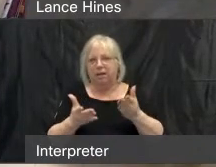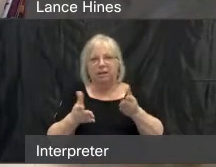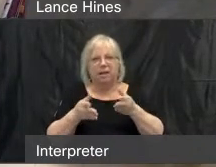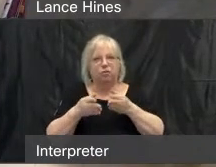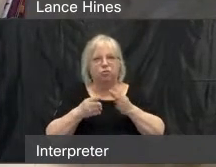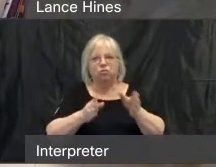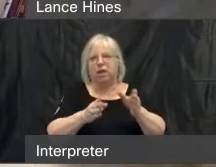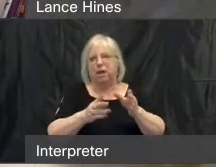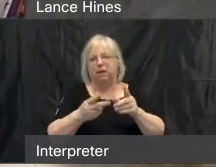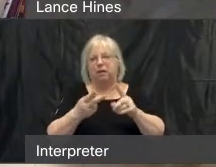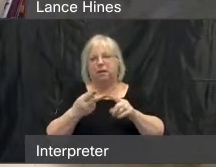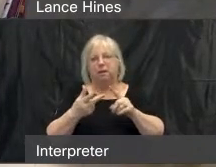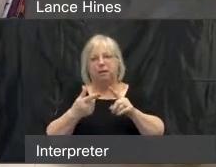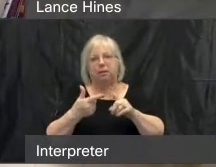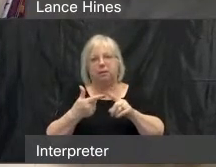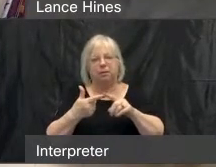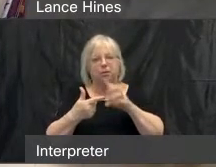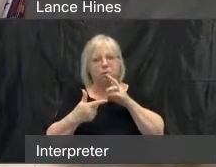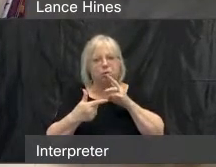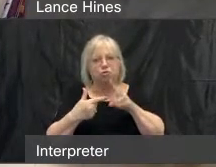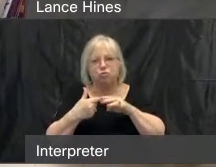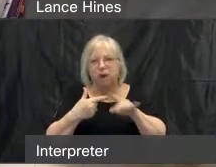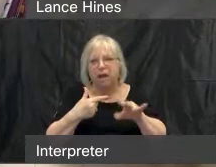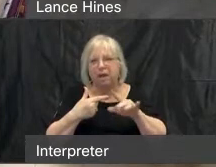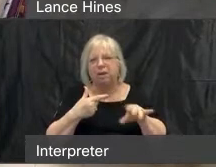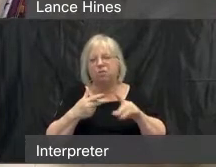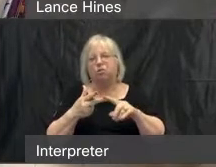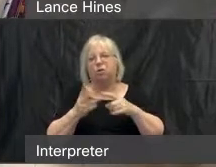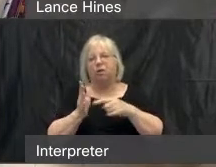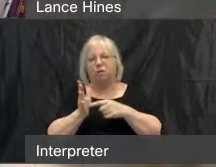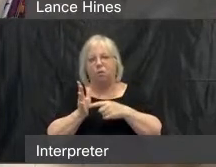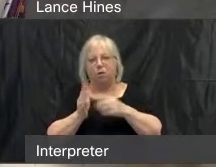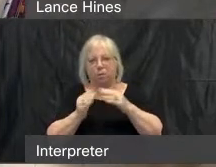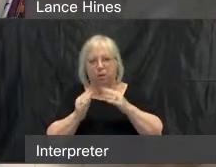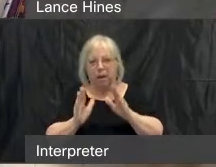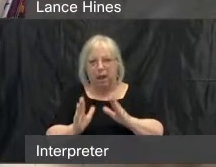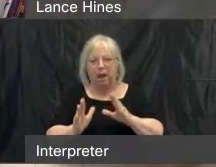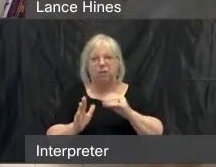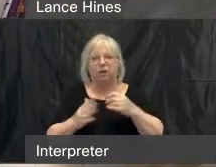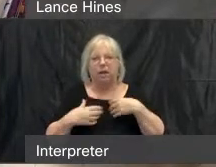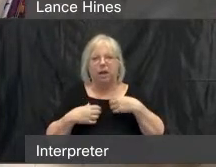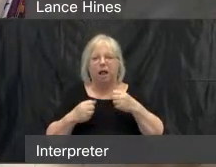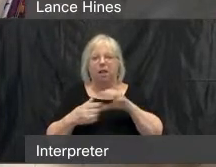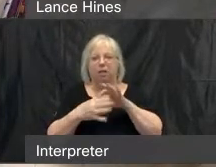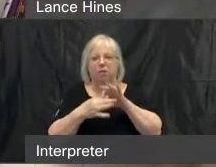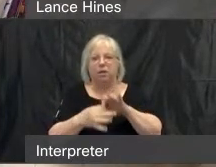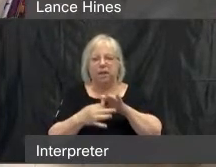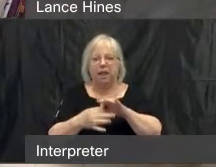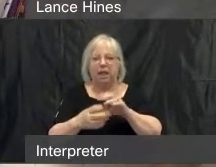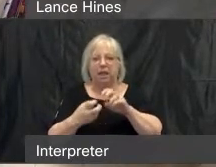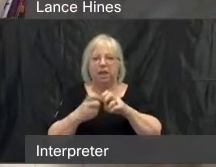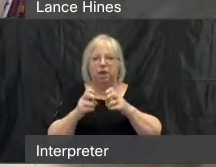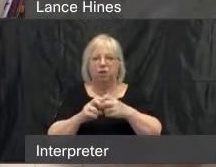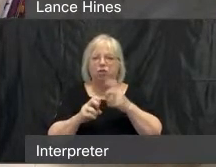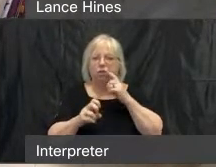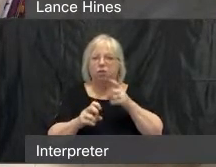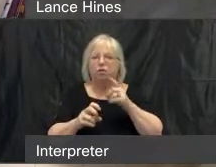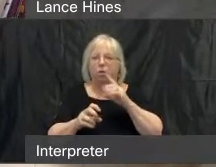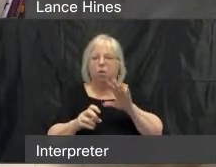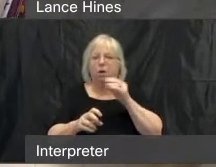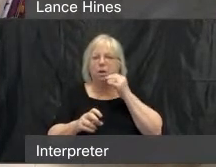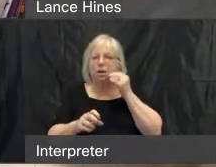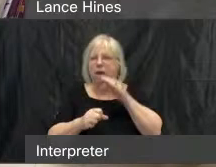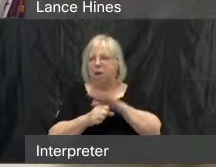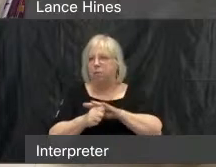and drainage and affordable housing and health-related issues for that neighborhood.